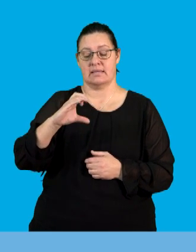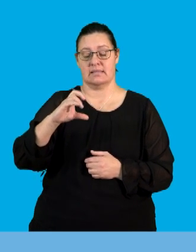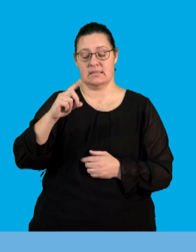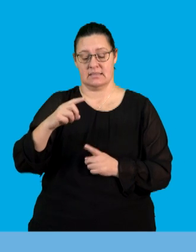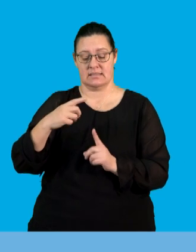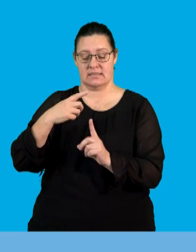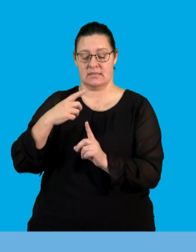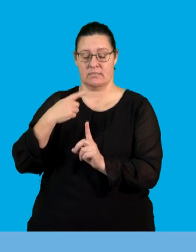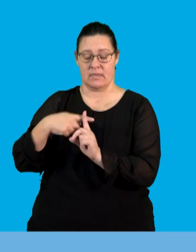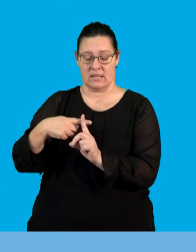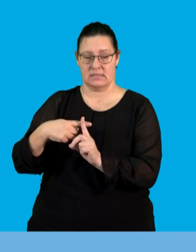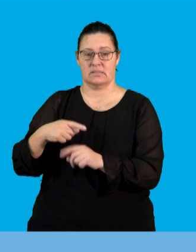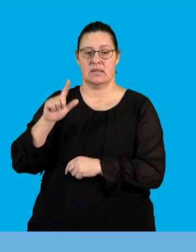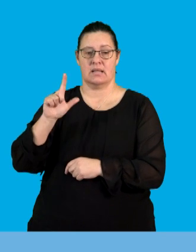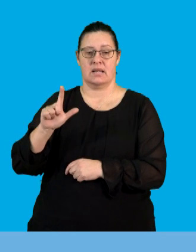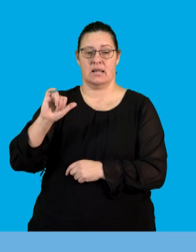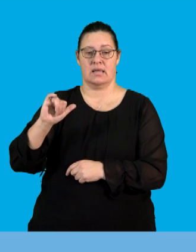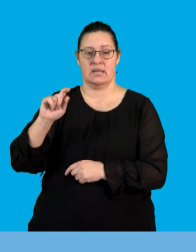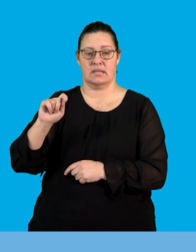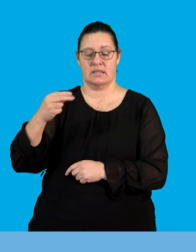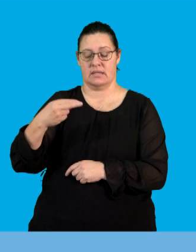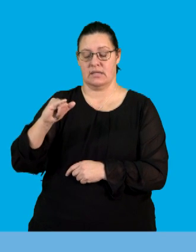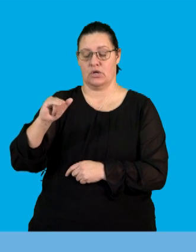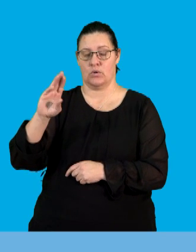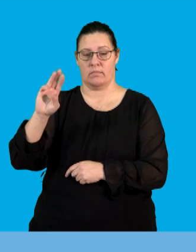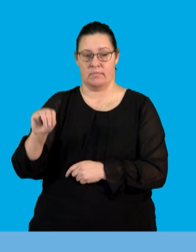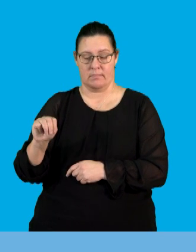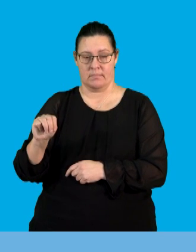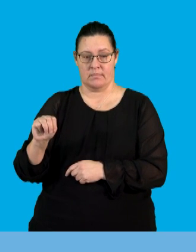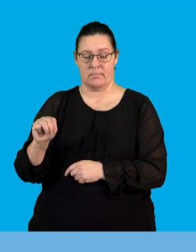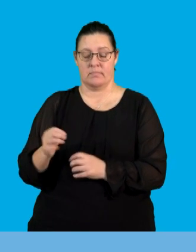acid plus lithium